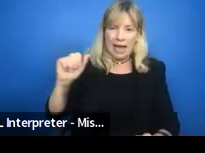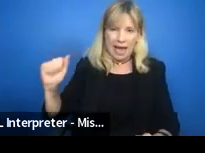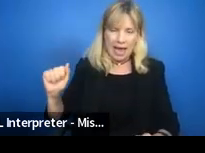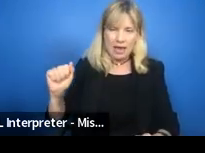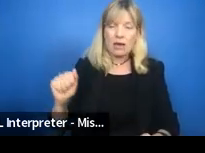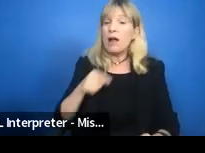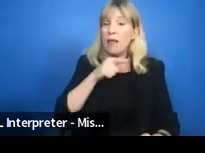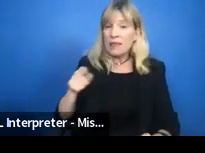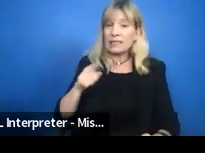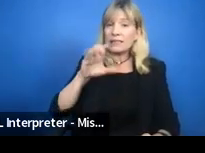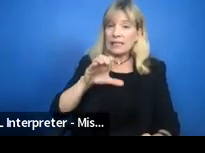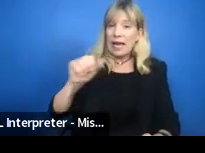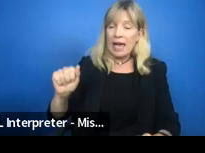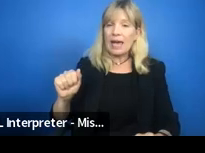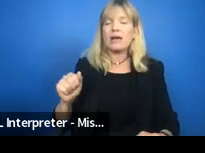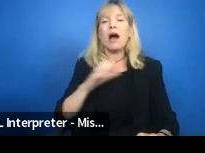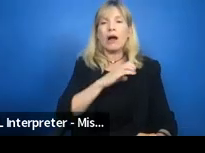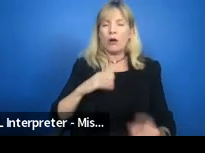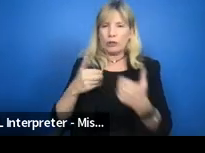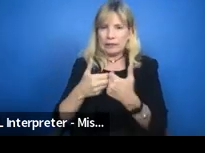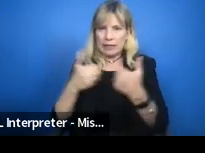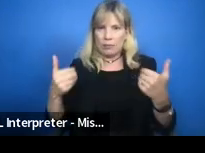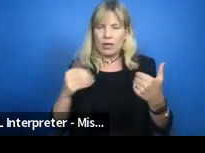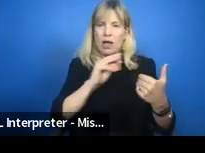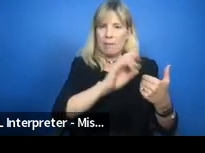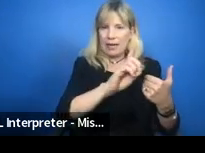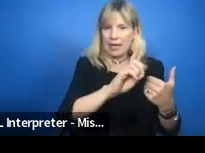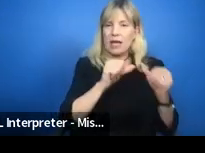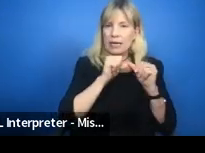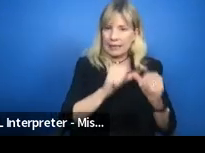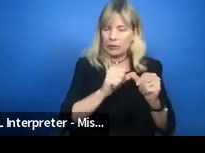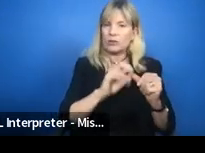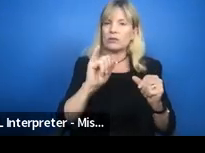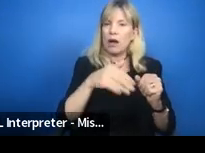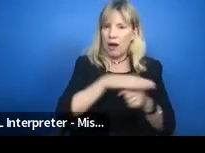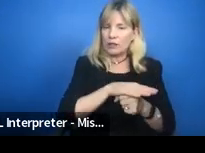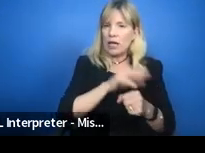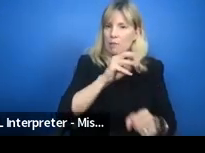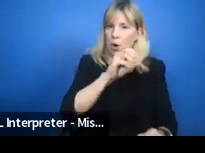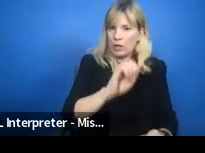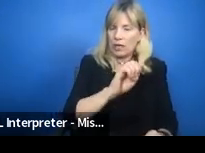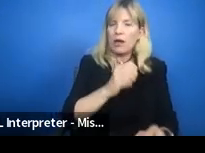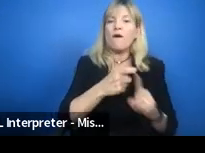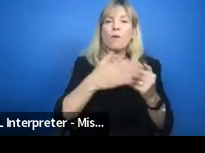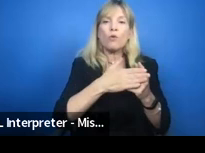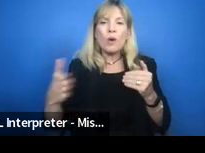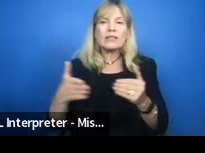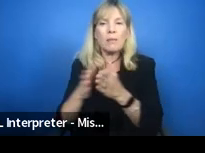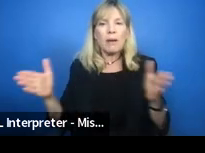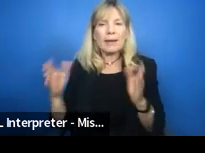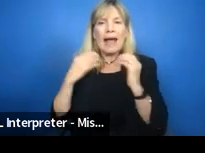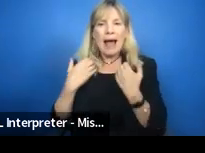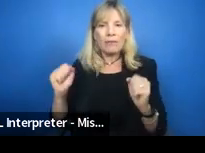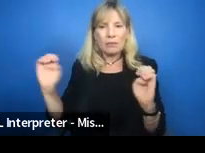So in the CAA, Congress separated the Medicaid continuous coverage, the MOE, from the rest of the public health